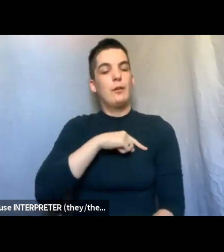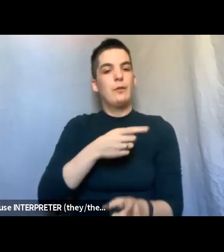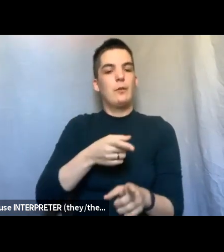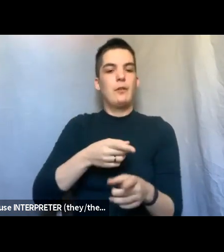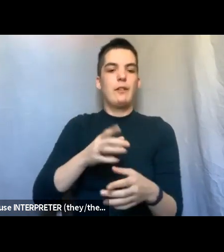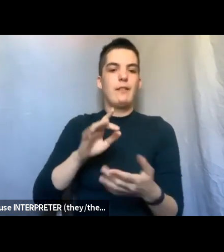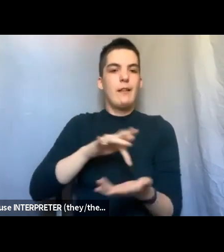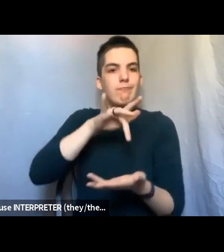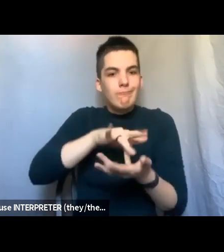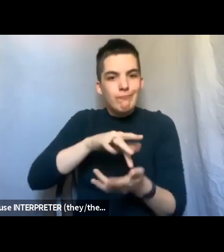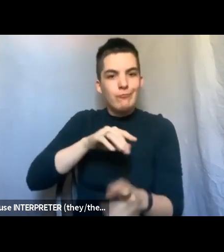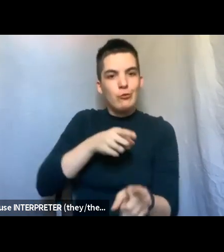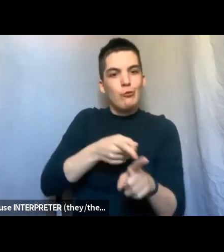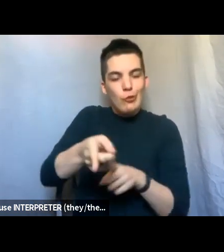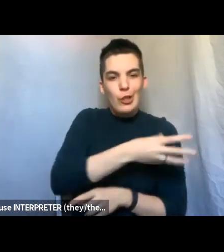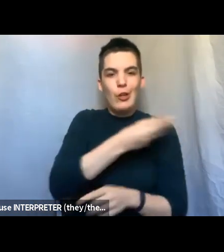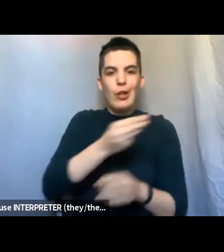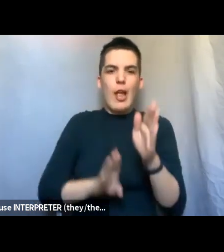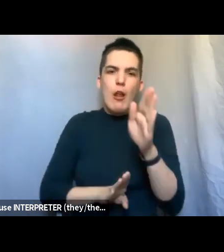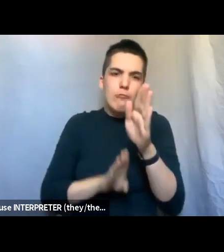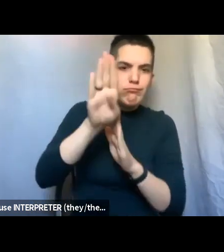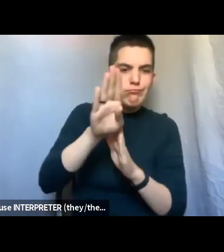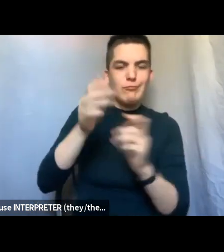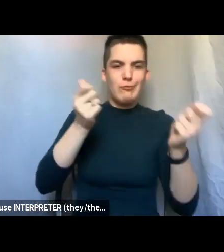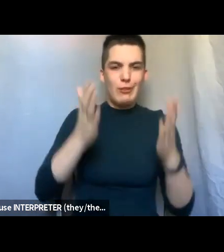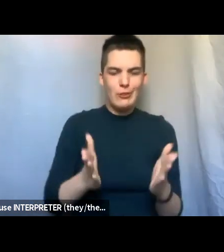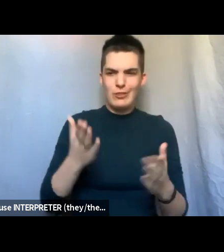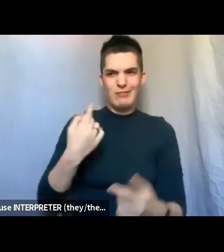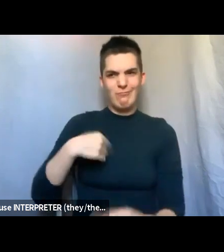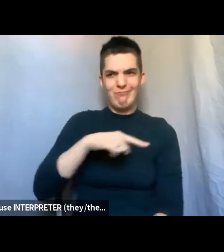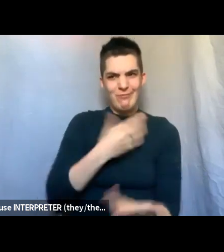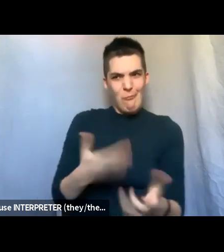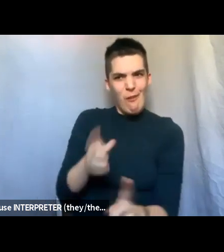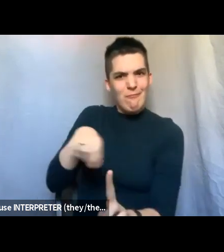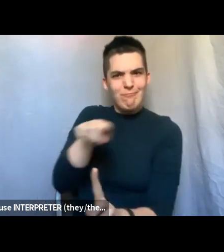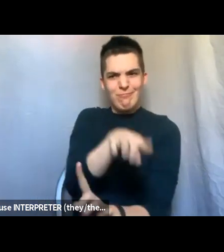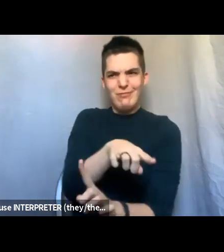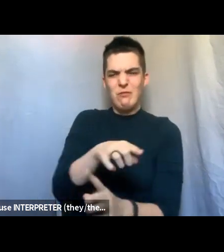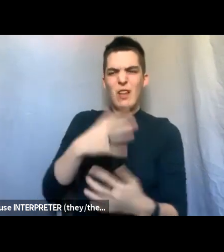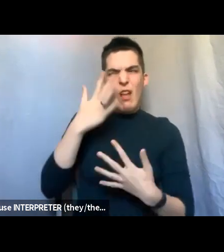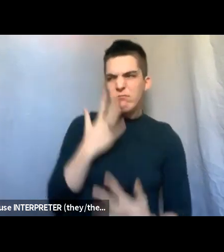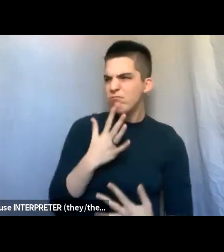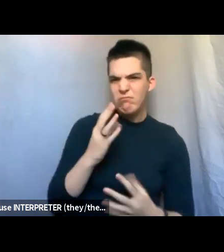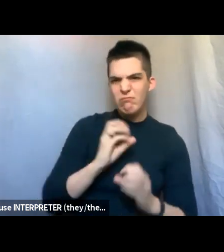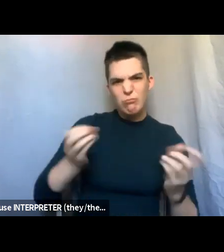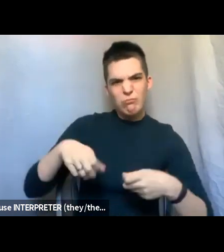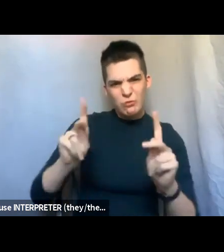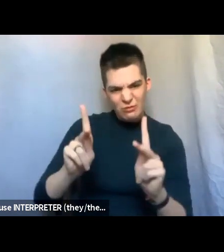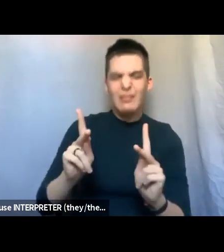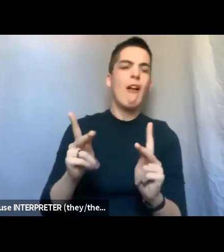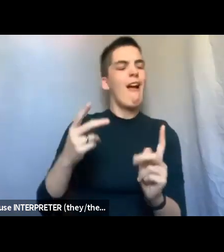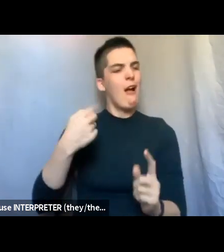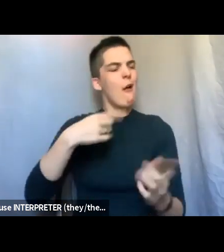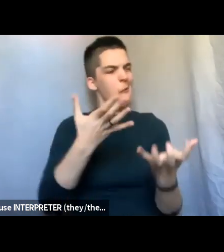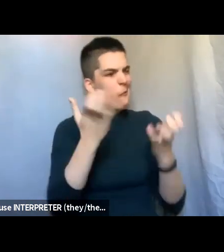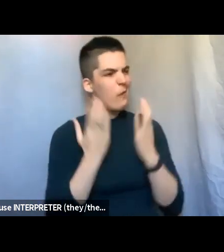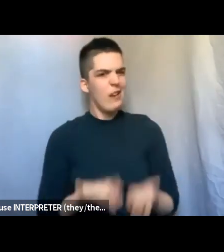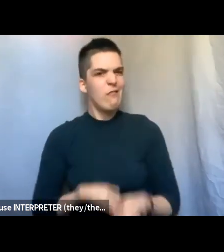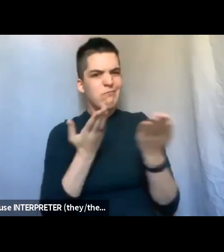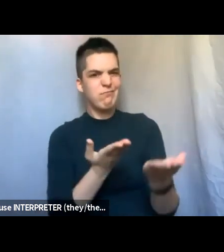emerging directors. And we did not want to be thwarted this year. And so this is our opportunity to offer something to the directors